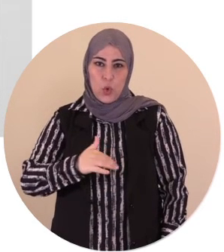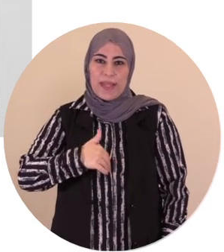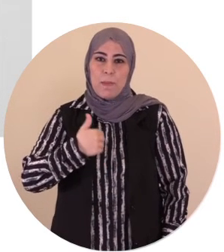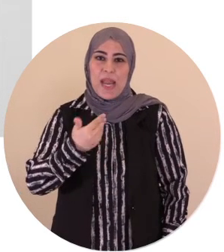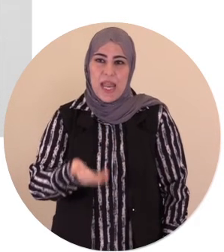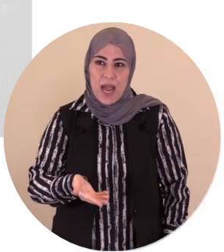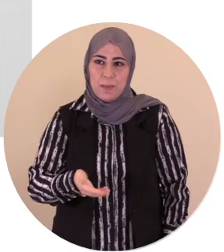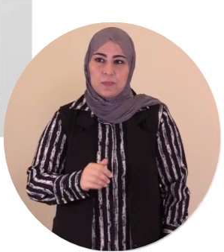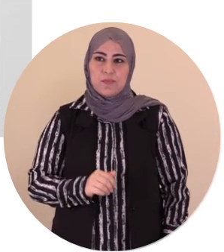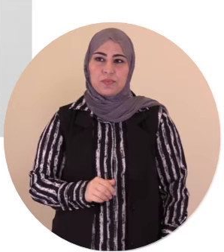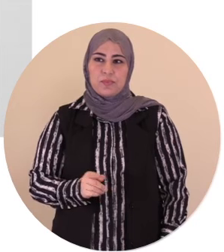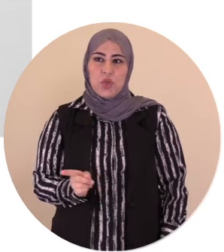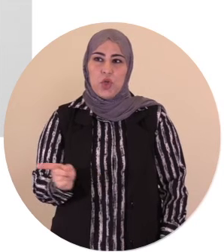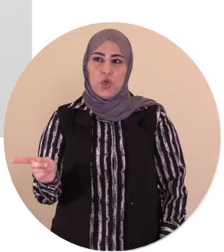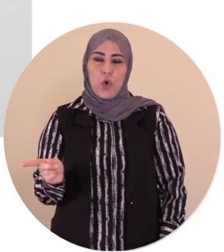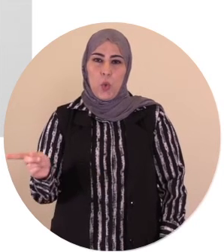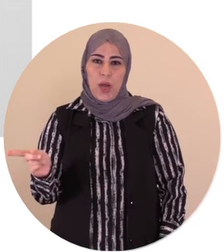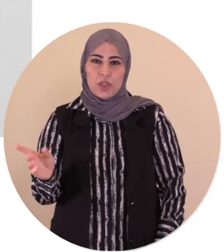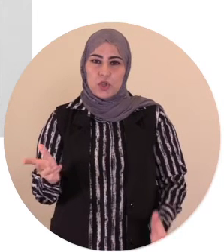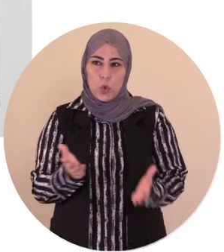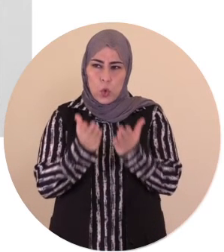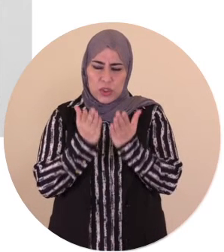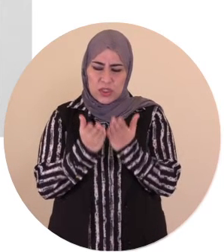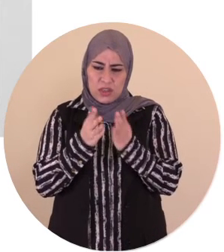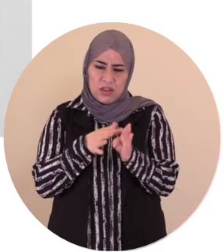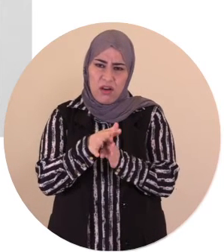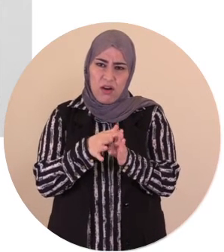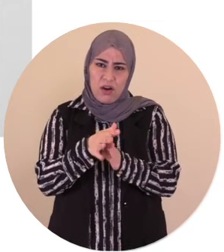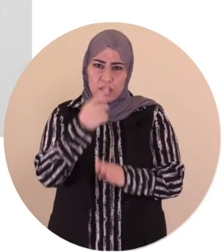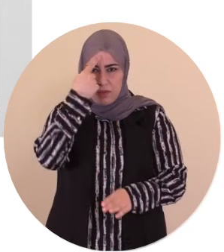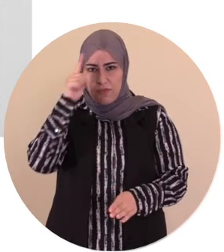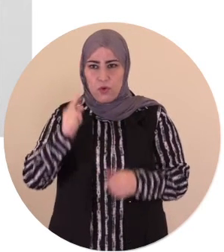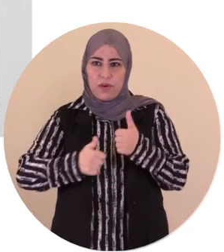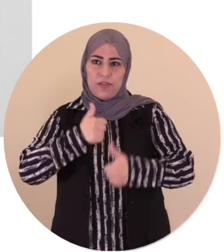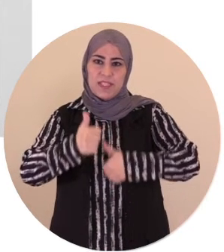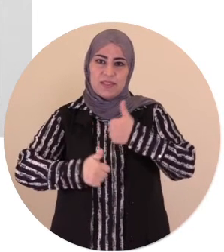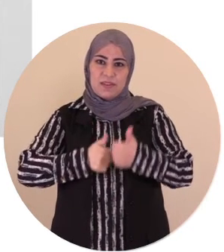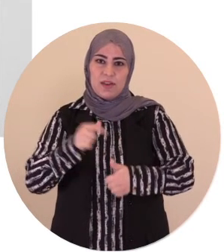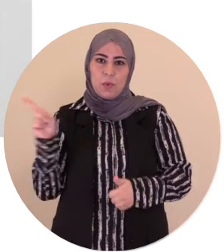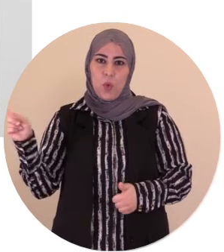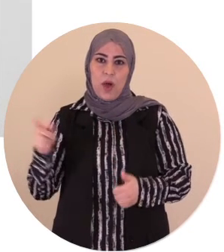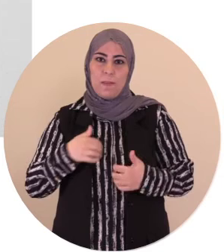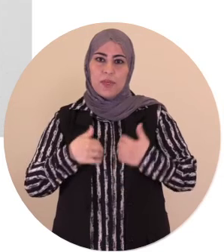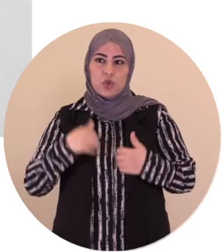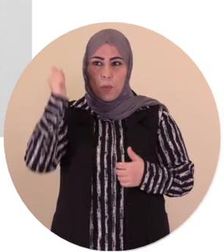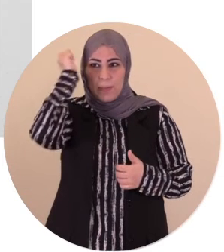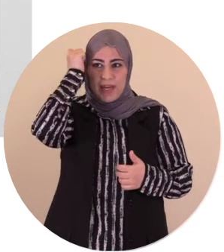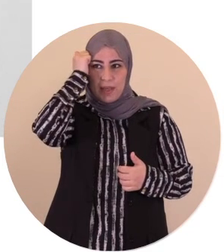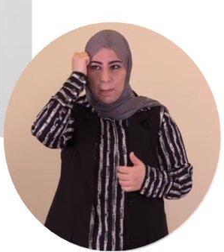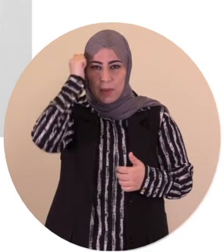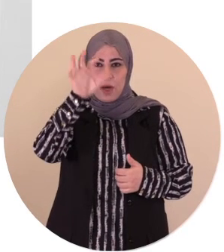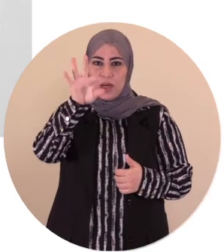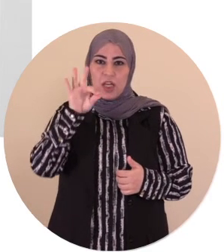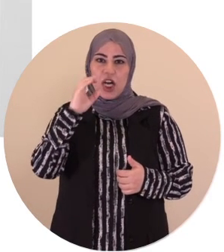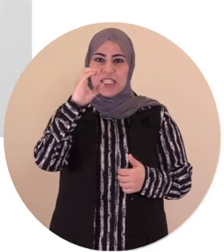we talked about wished. When we have wished, what is it preceded, followed by? He had